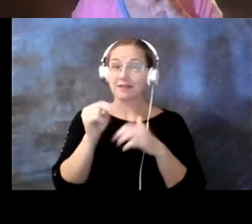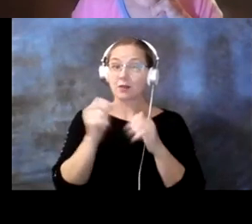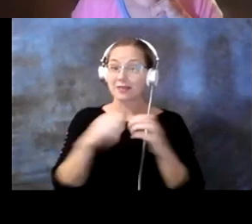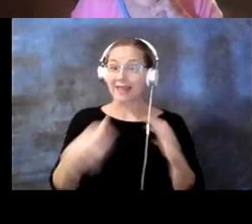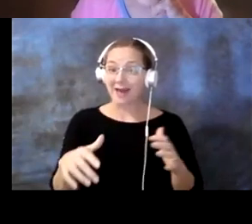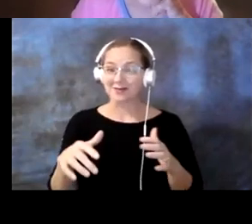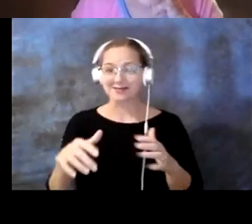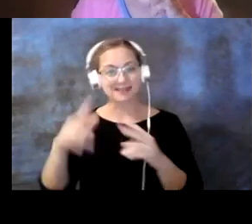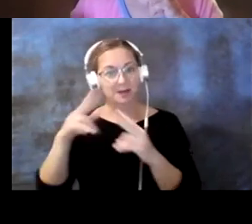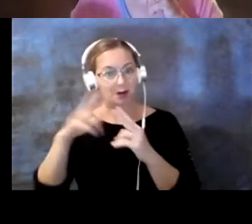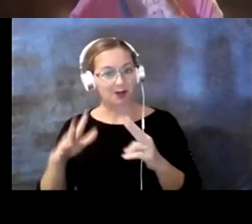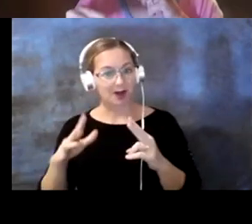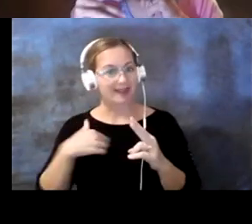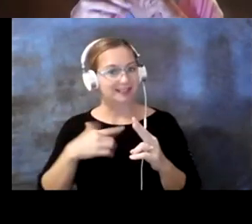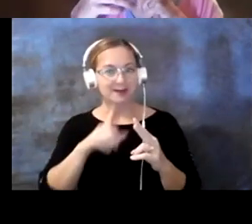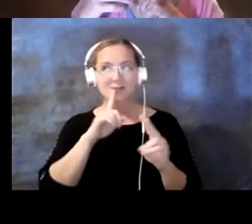blessing.